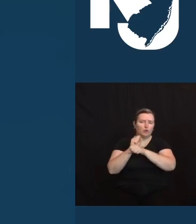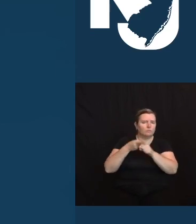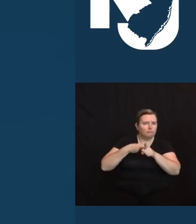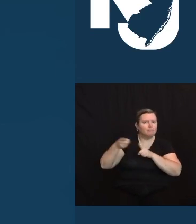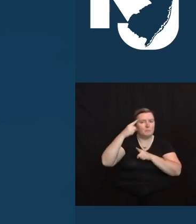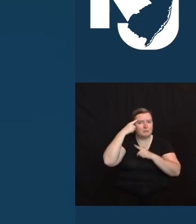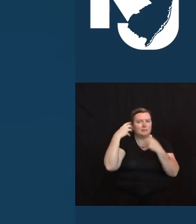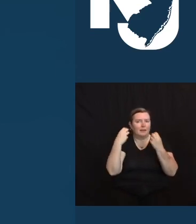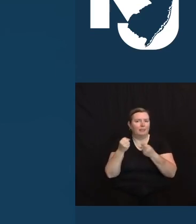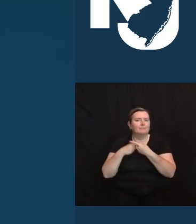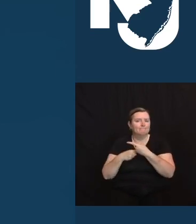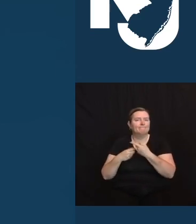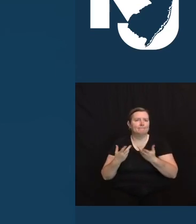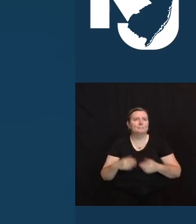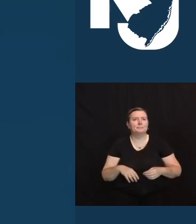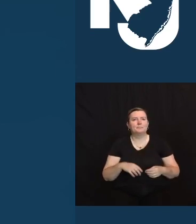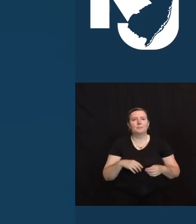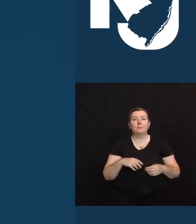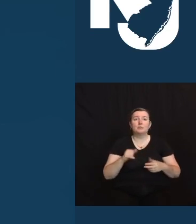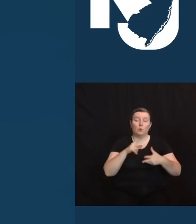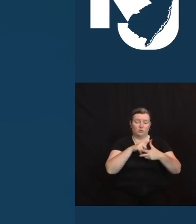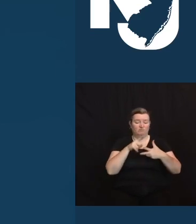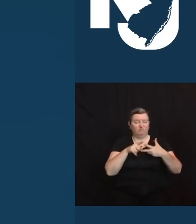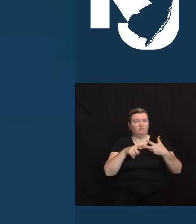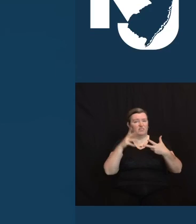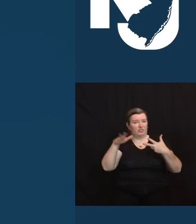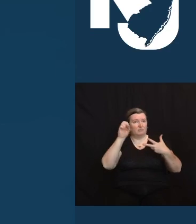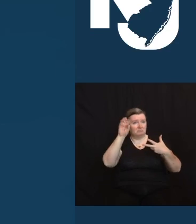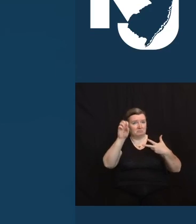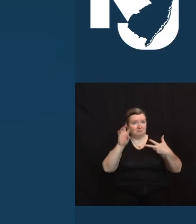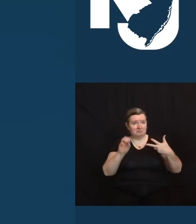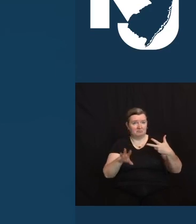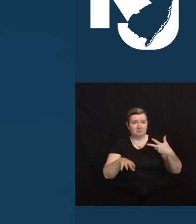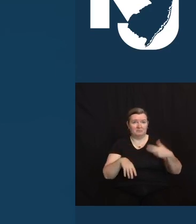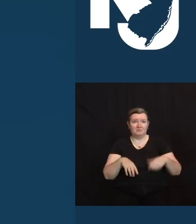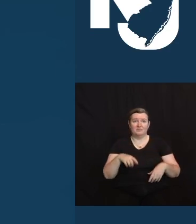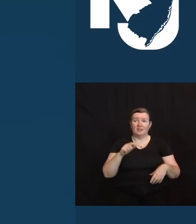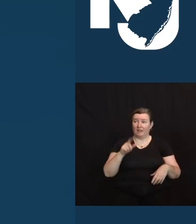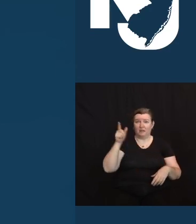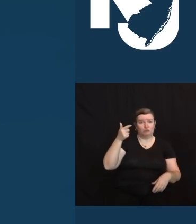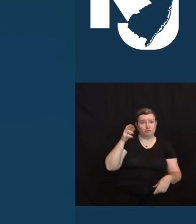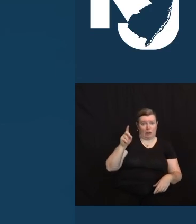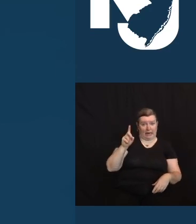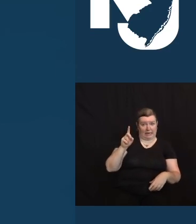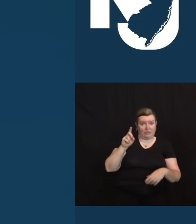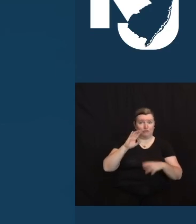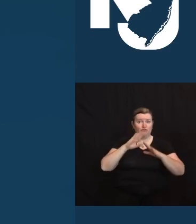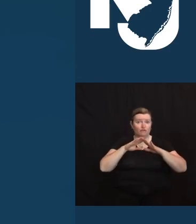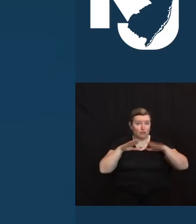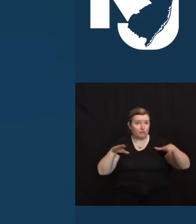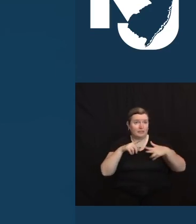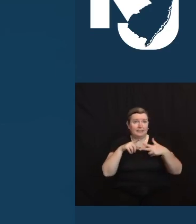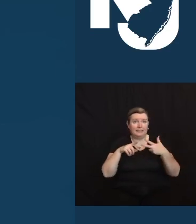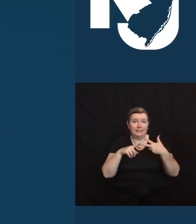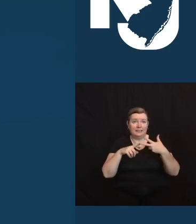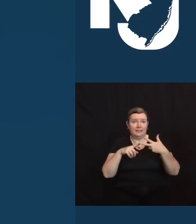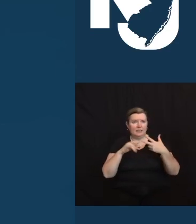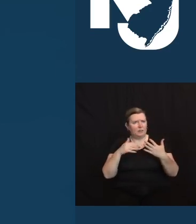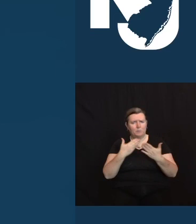What stories his almost-to-be-born great-granddaughter will be told of a life well lived. We